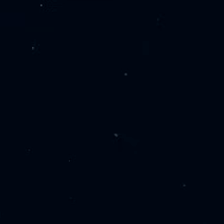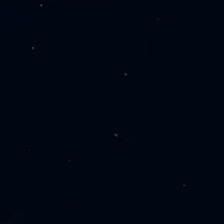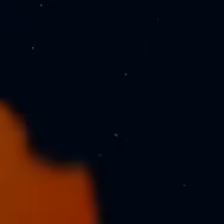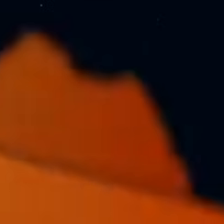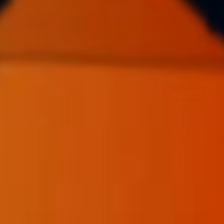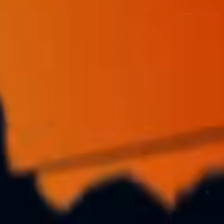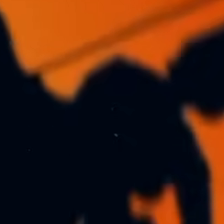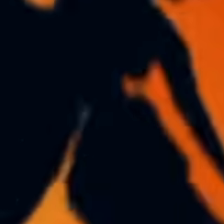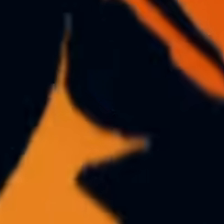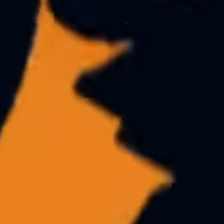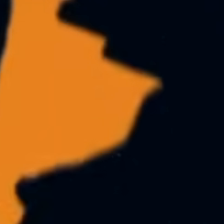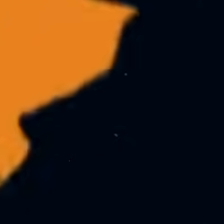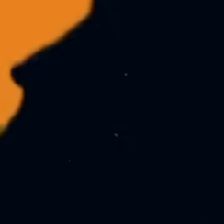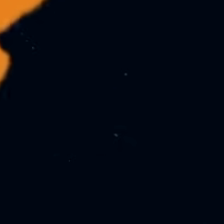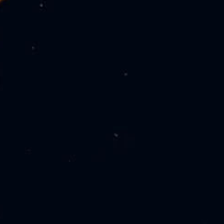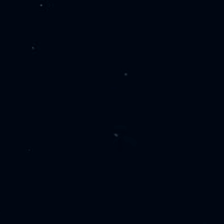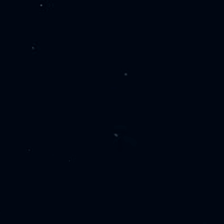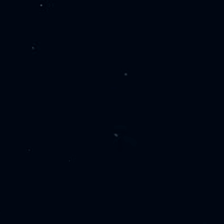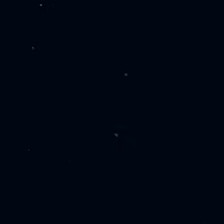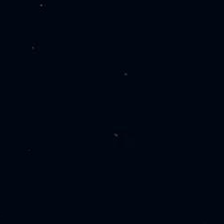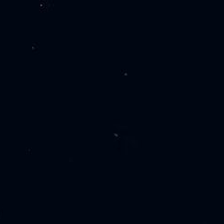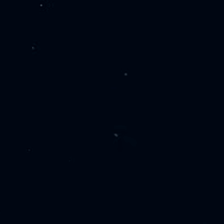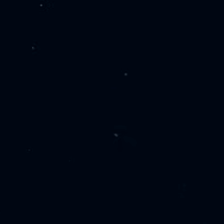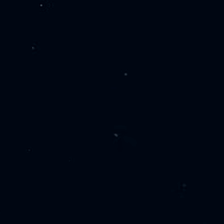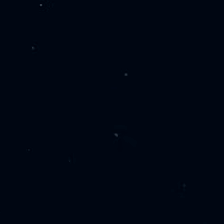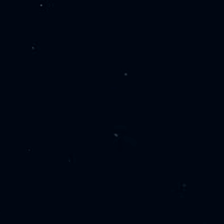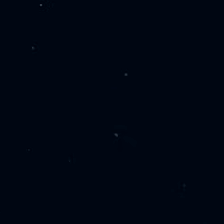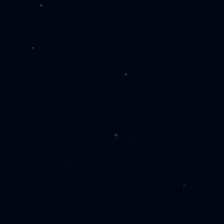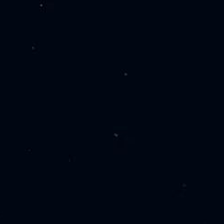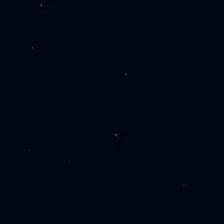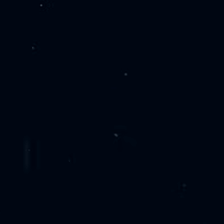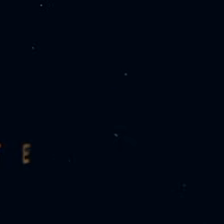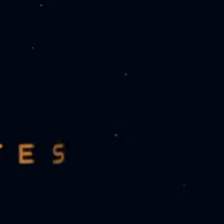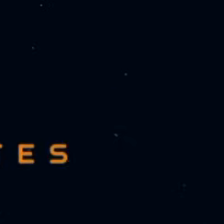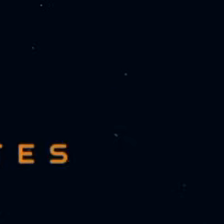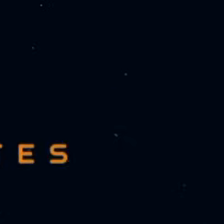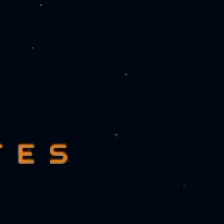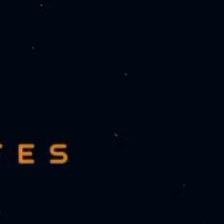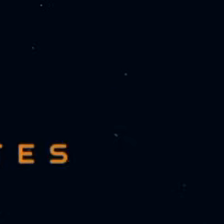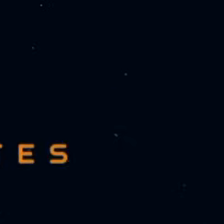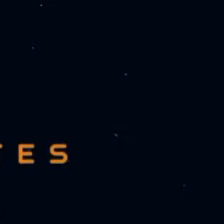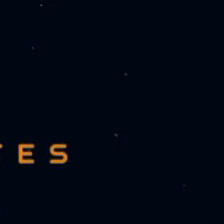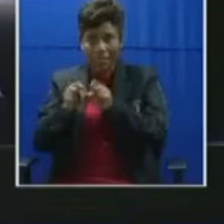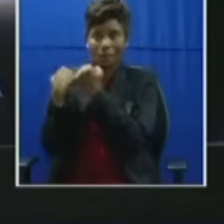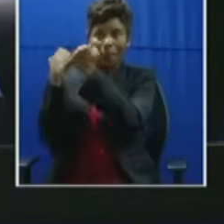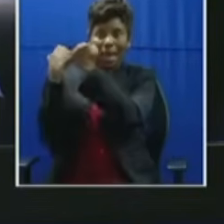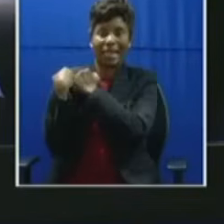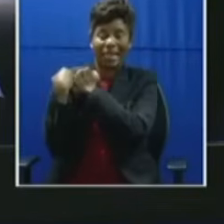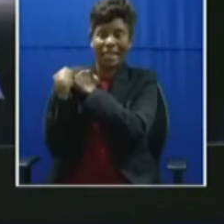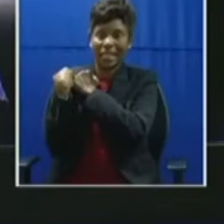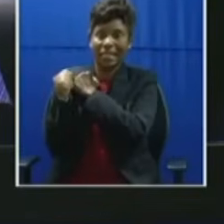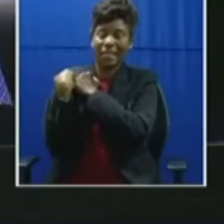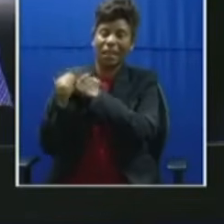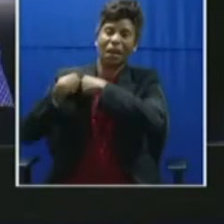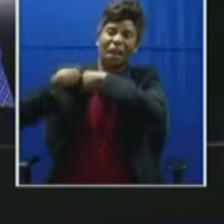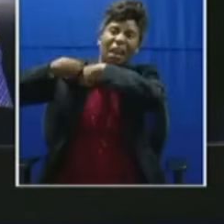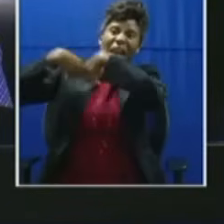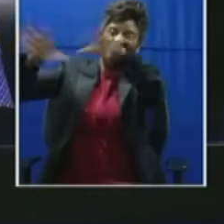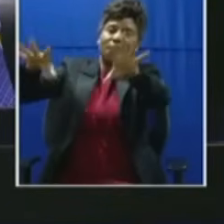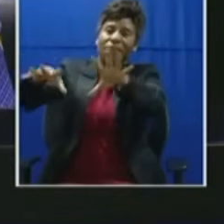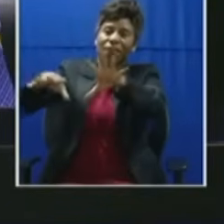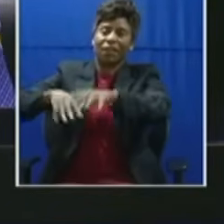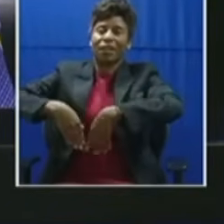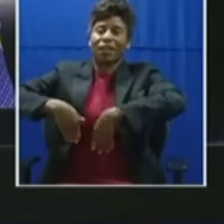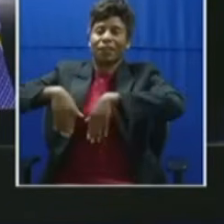Welcome to Made in Africa. In this section, we bring you the latest South African Parliament updates. This is as MPs responded